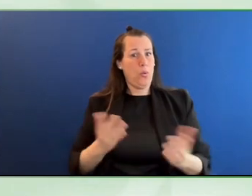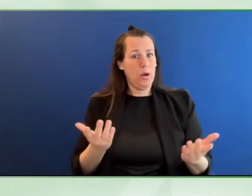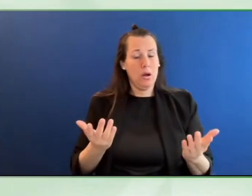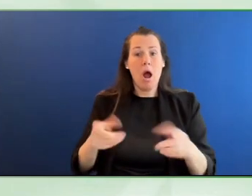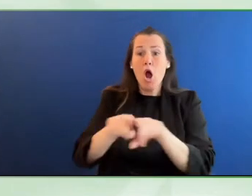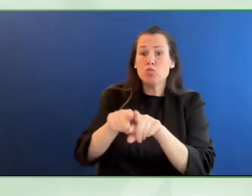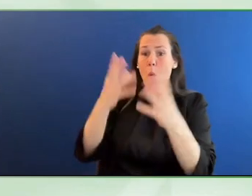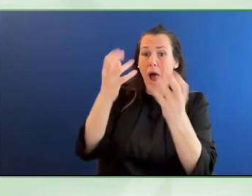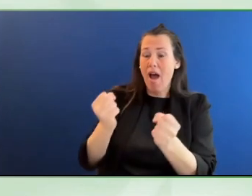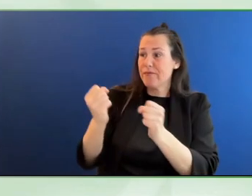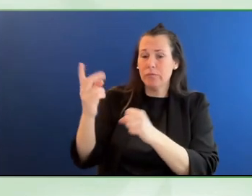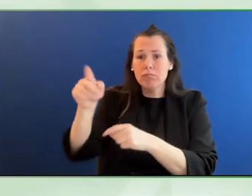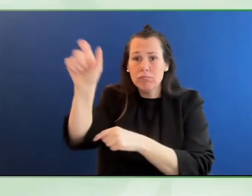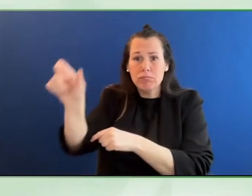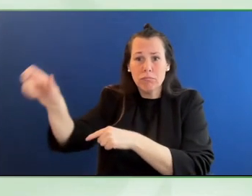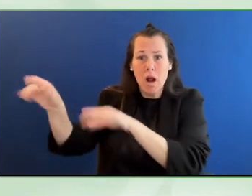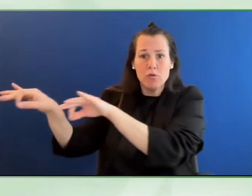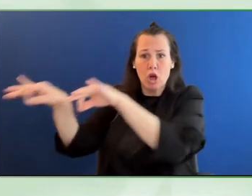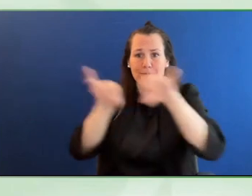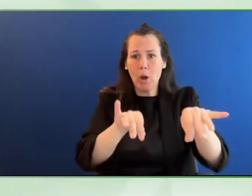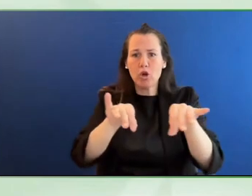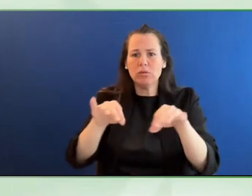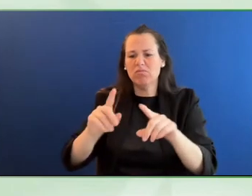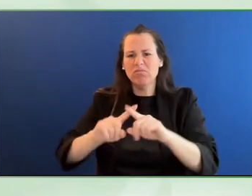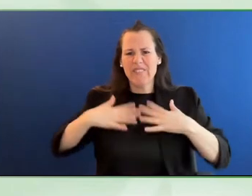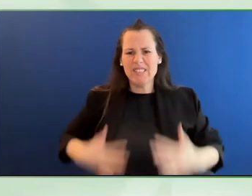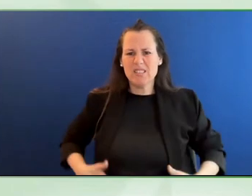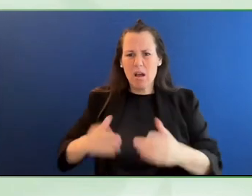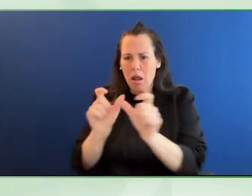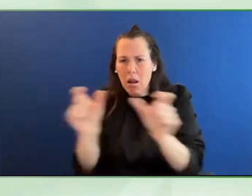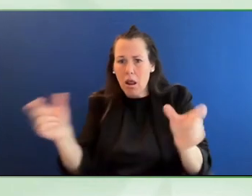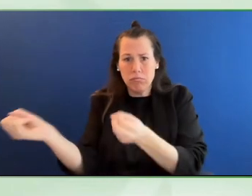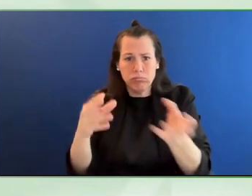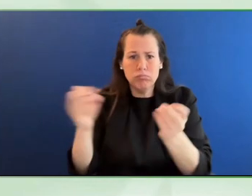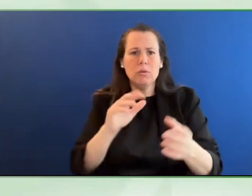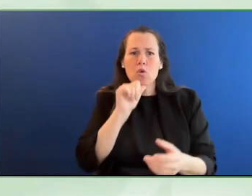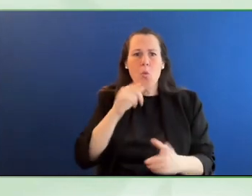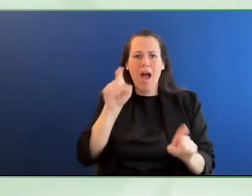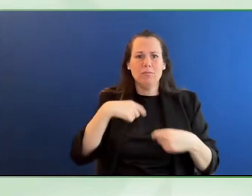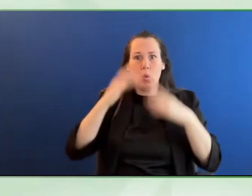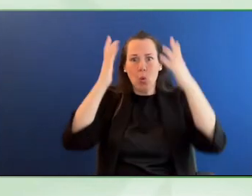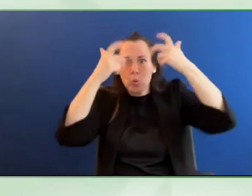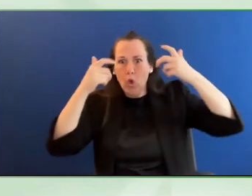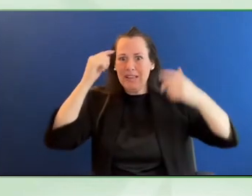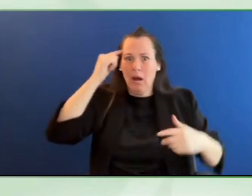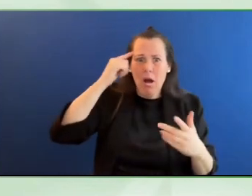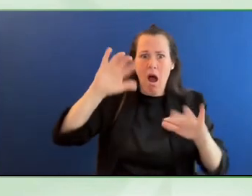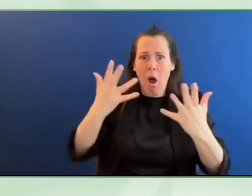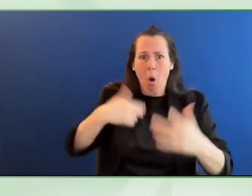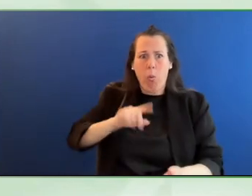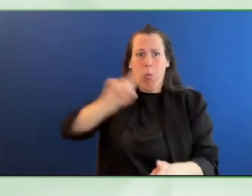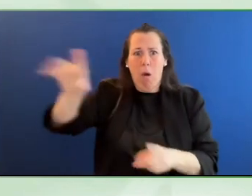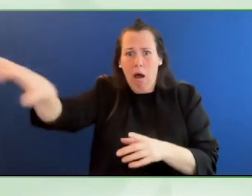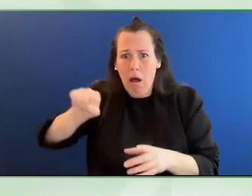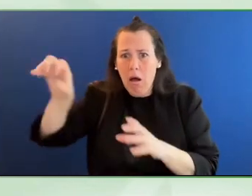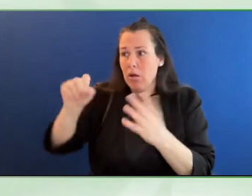on demand and the Morphic are all free. So you can put it on all the computers. You sit down